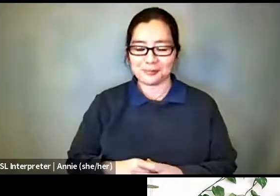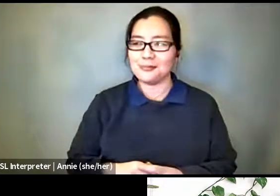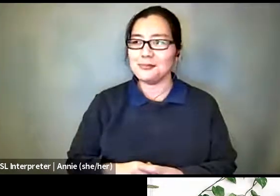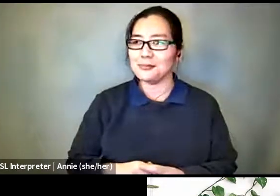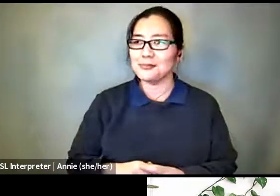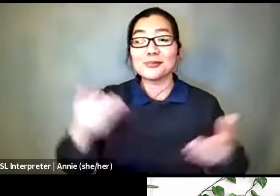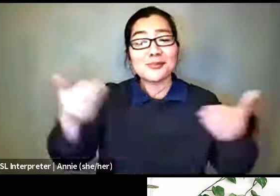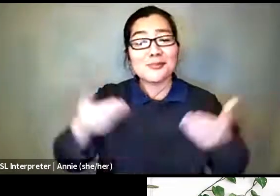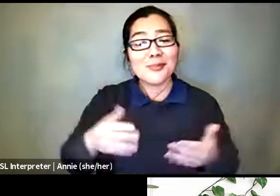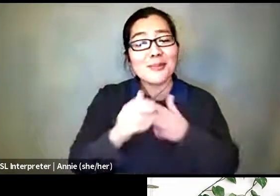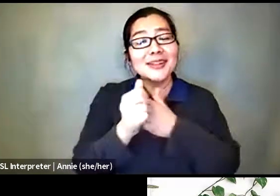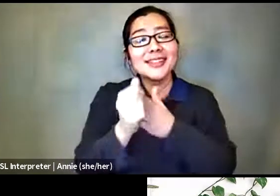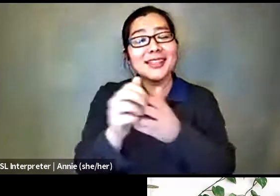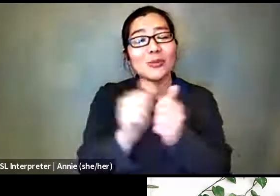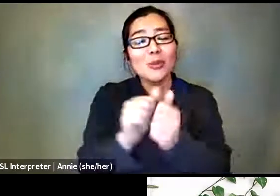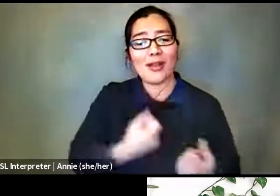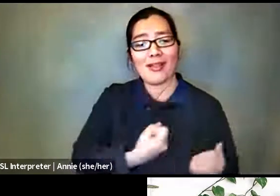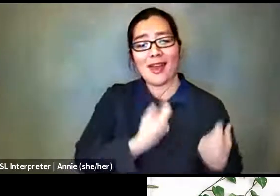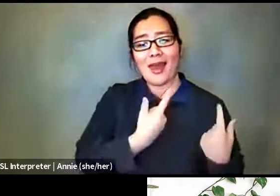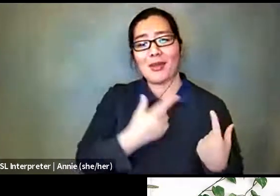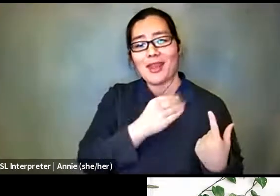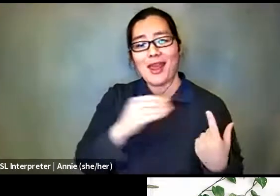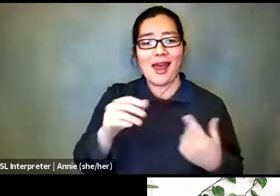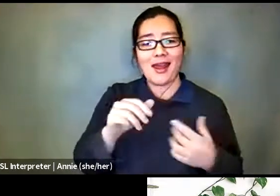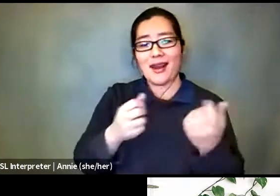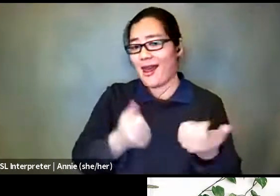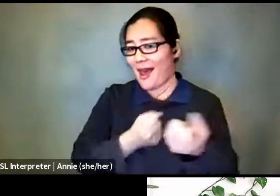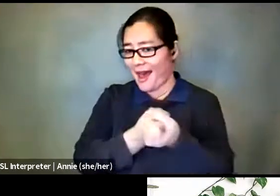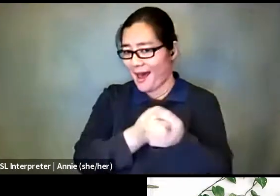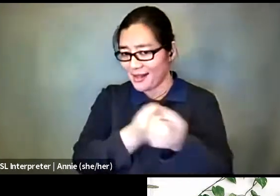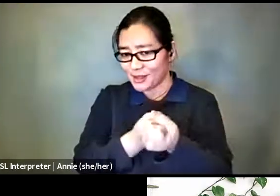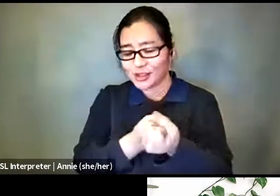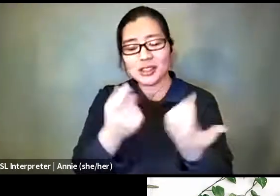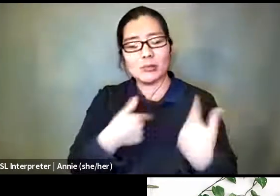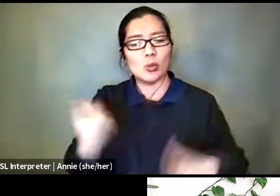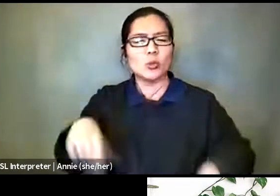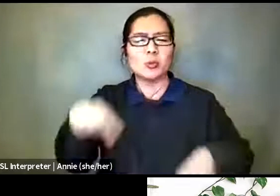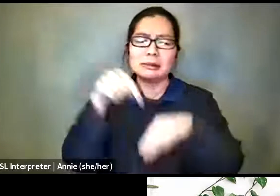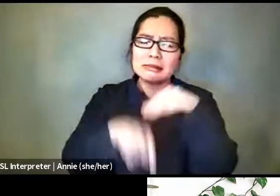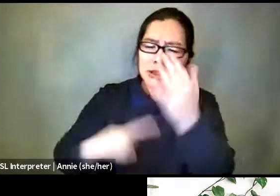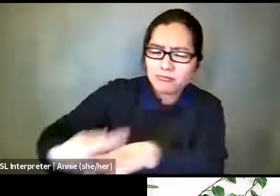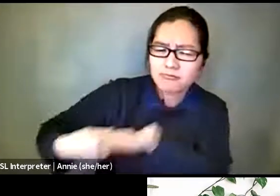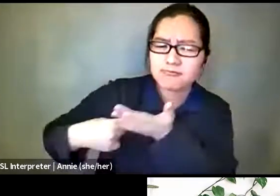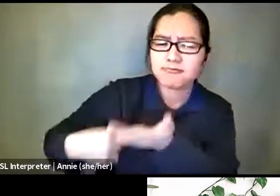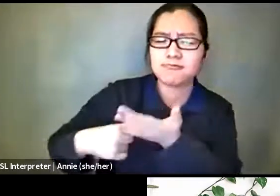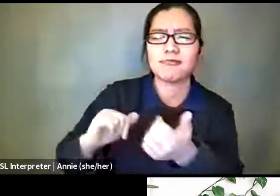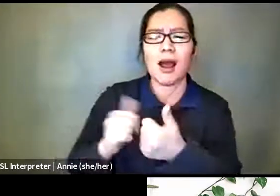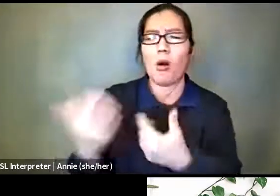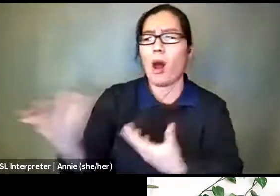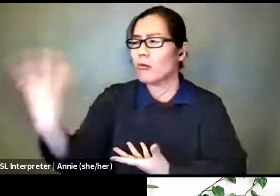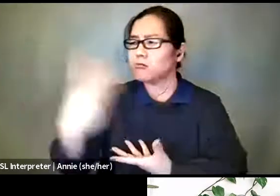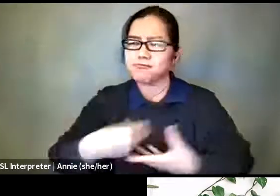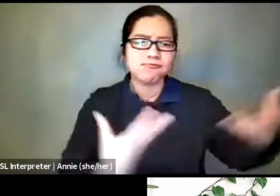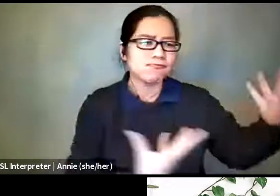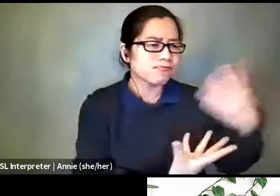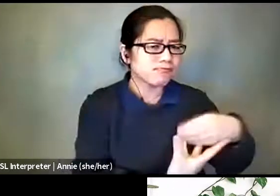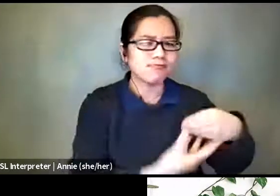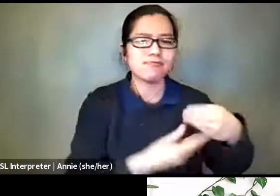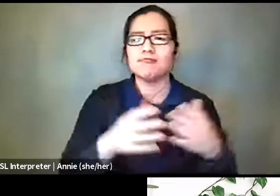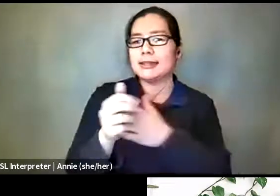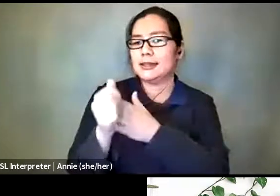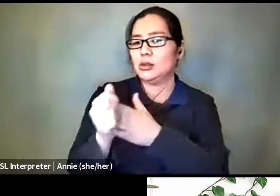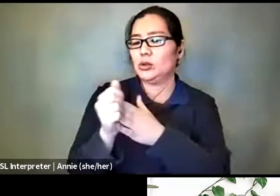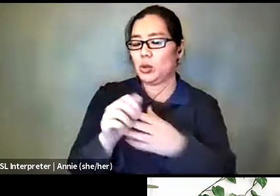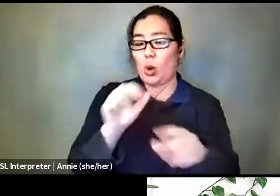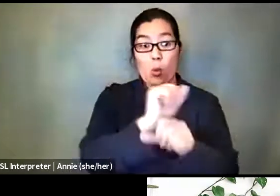Welcome to Leading with Empathy and Allyship, where we have deep, real conversations about how we can be more inclusive leaders in our workplaces and